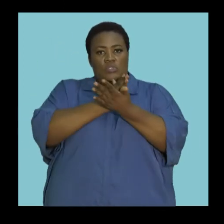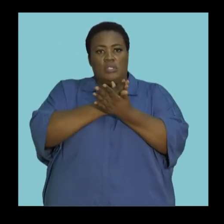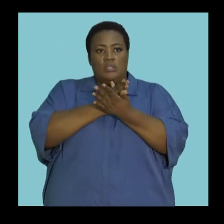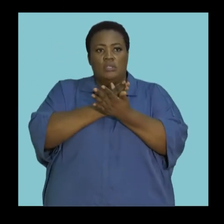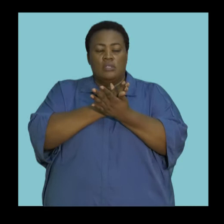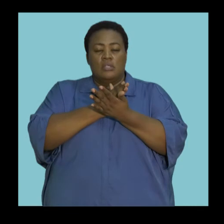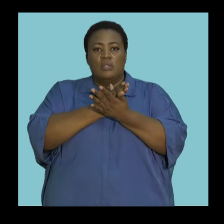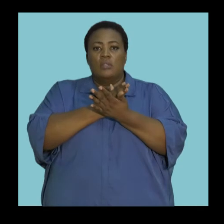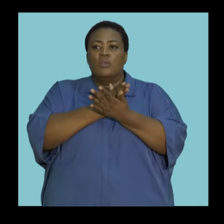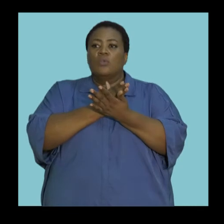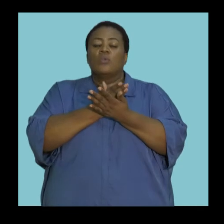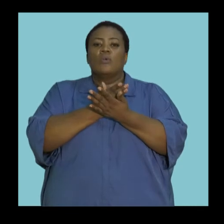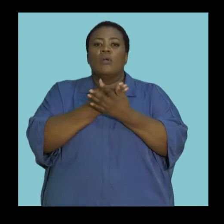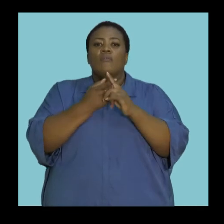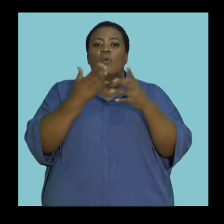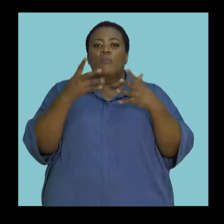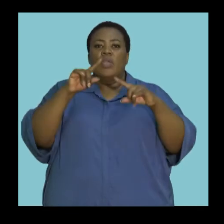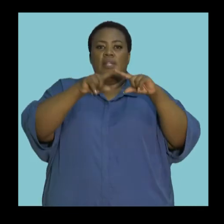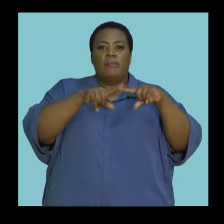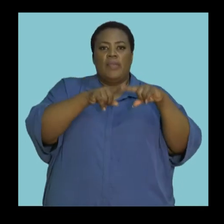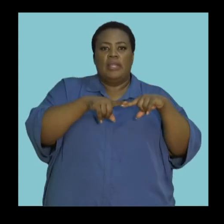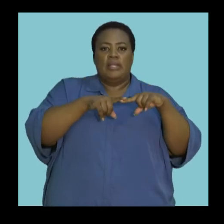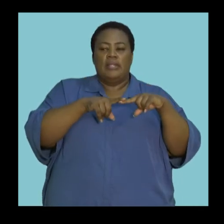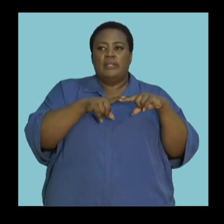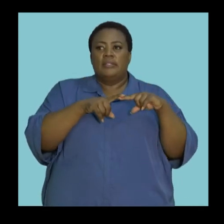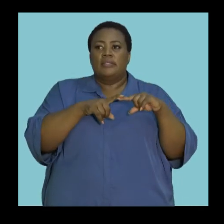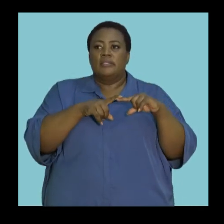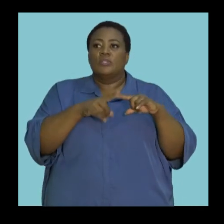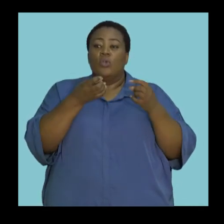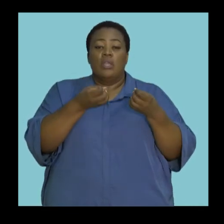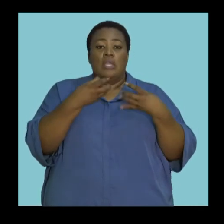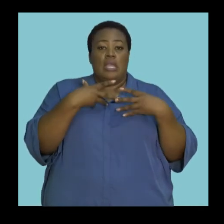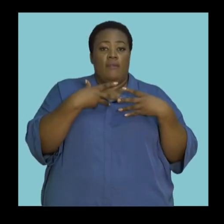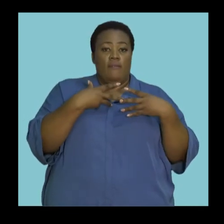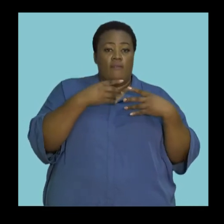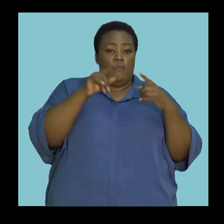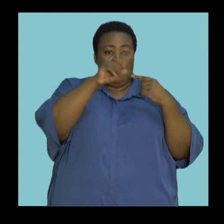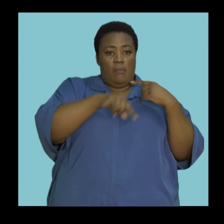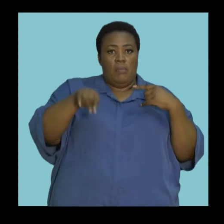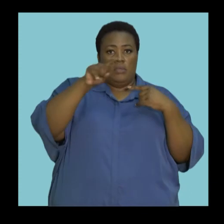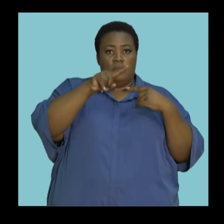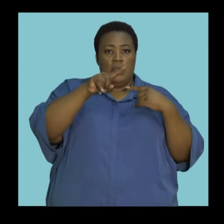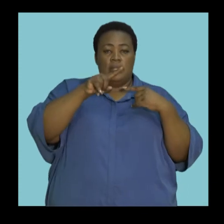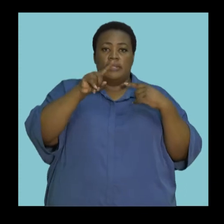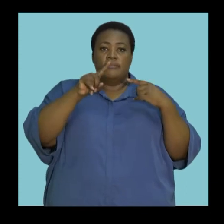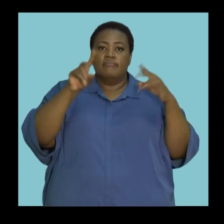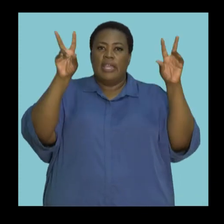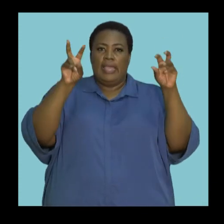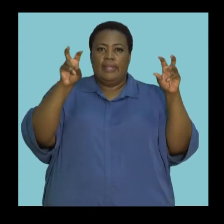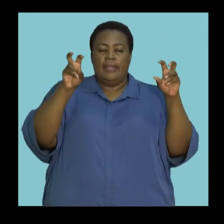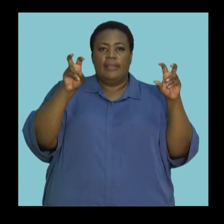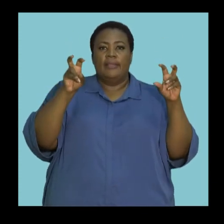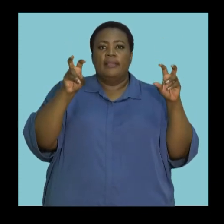by which dependent variable. So give the pie chart a heading or a caption. Remember